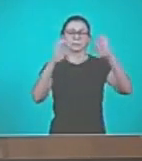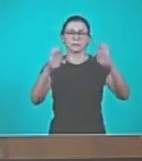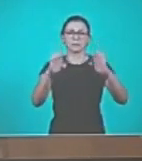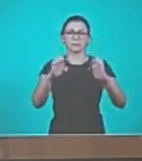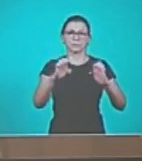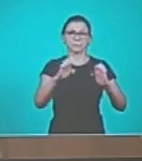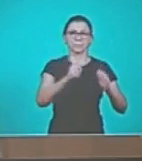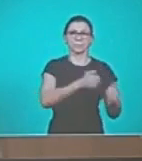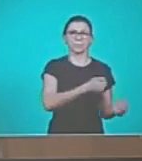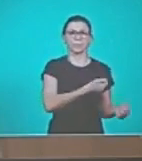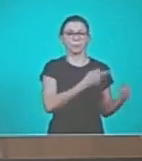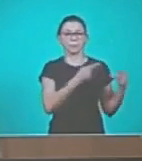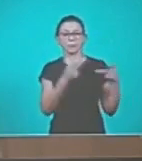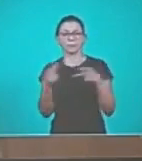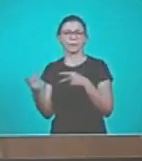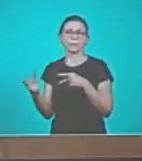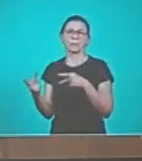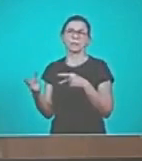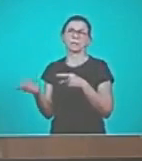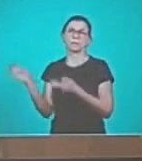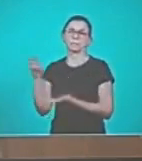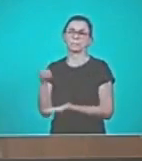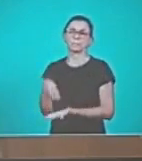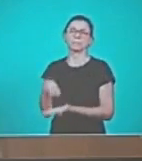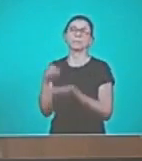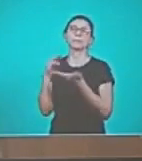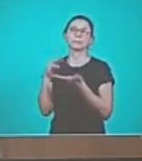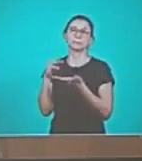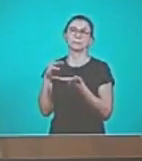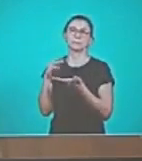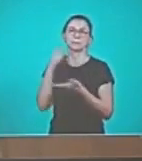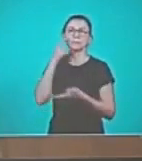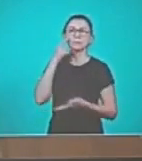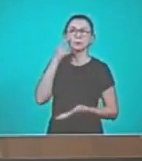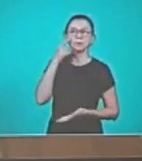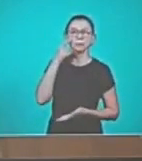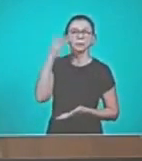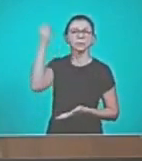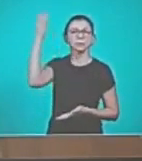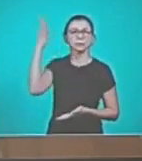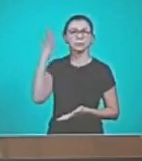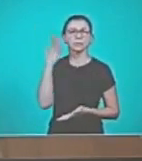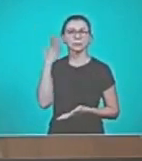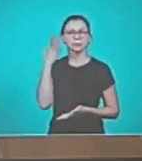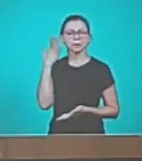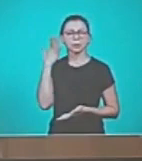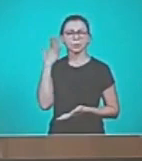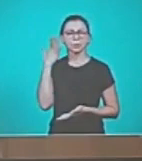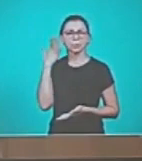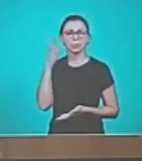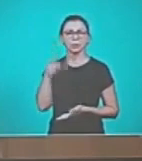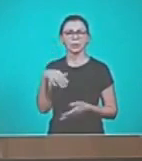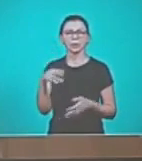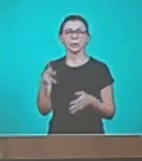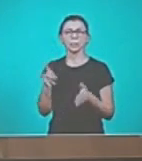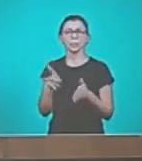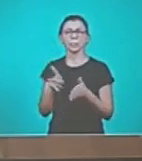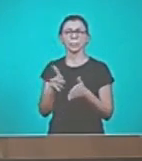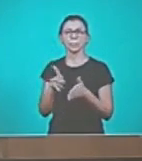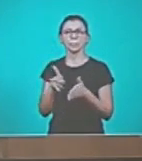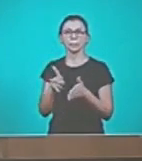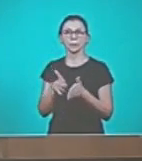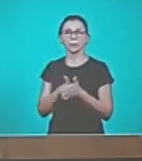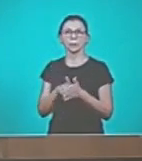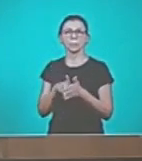many come from other places, they know very well that the work of the Holy Spirit is